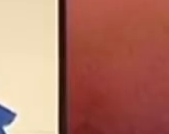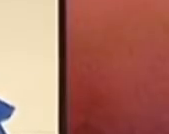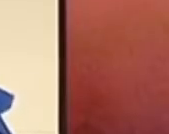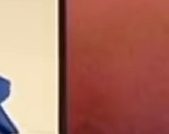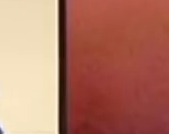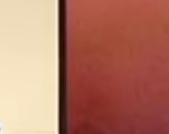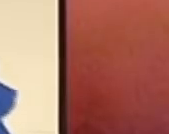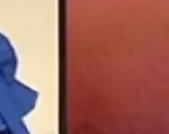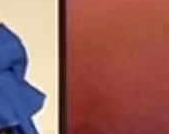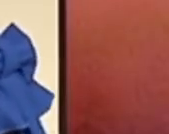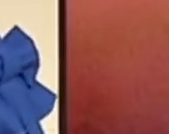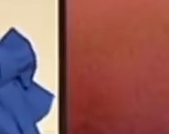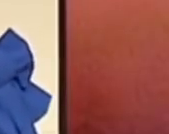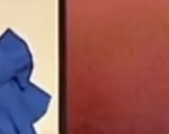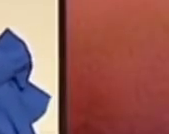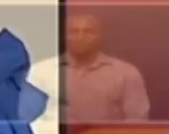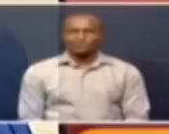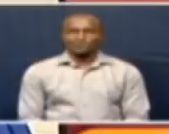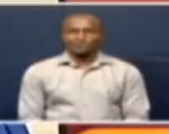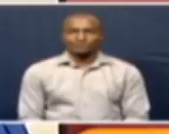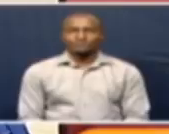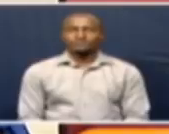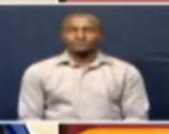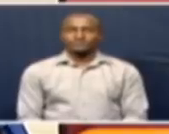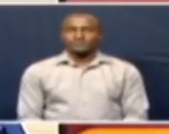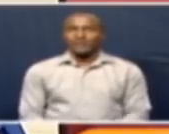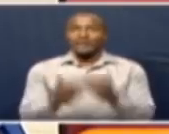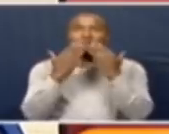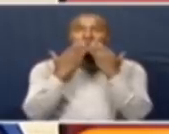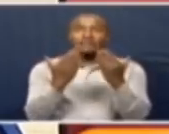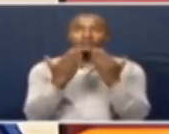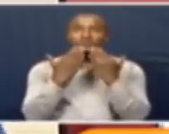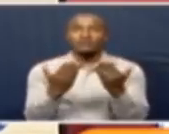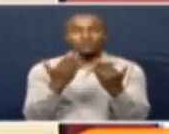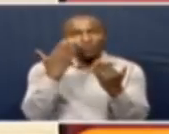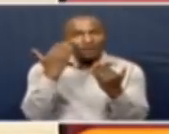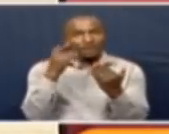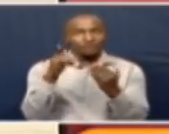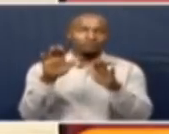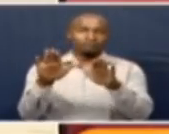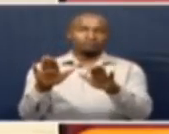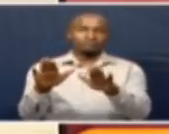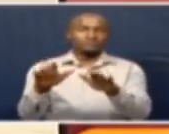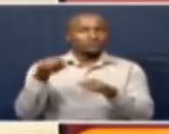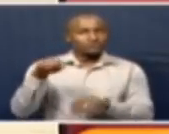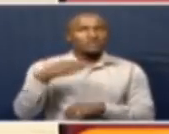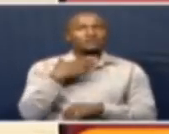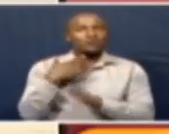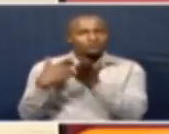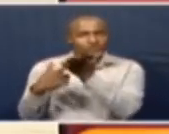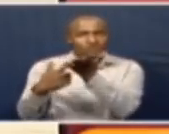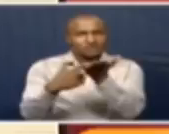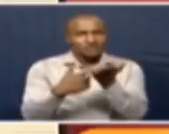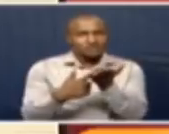thank you so much for staying with Citizen Weekend. Once again, we delve into the conversation of pay models